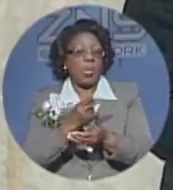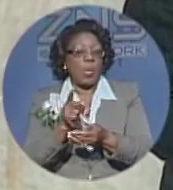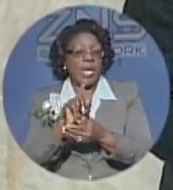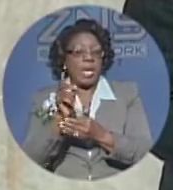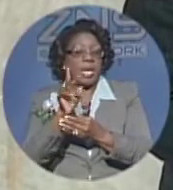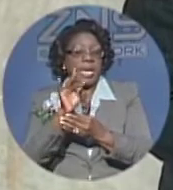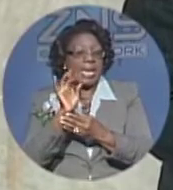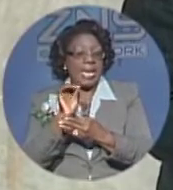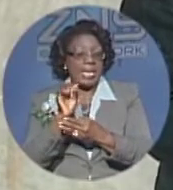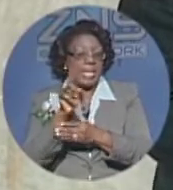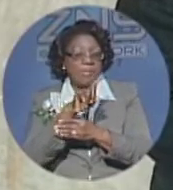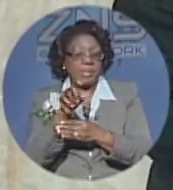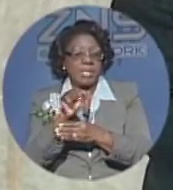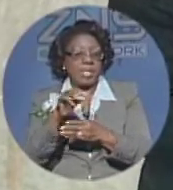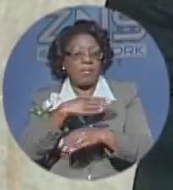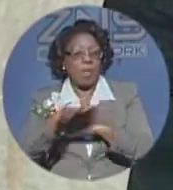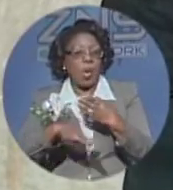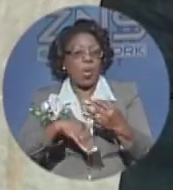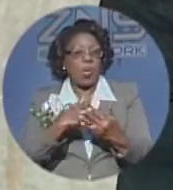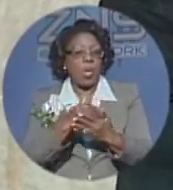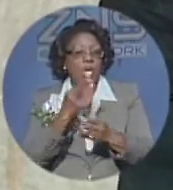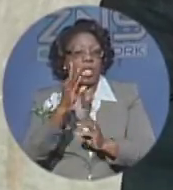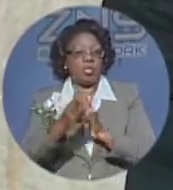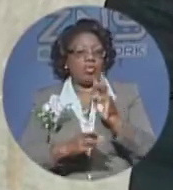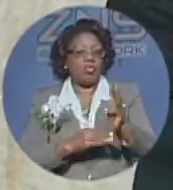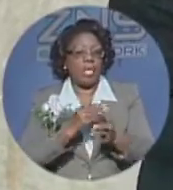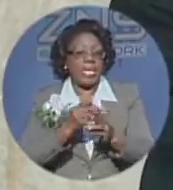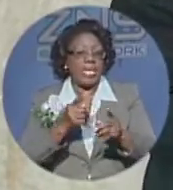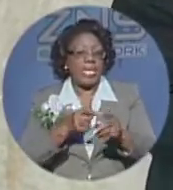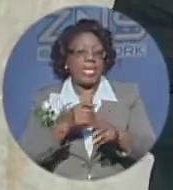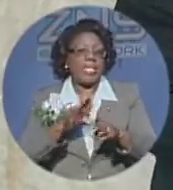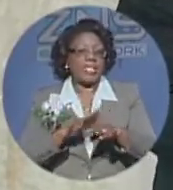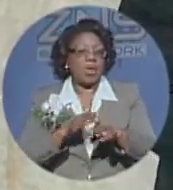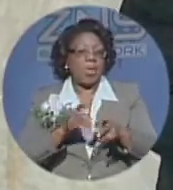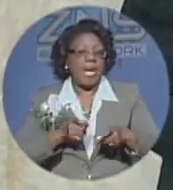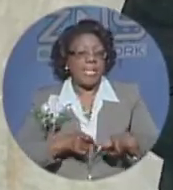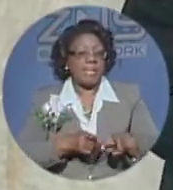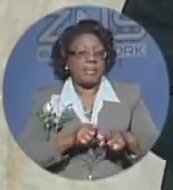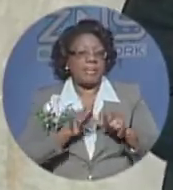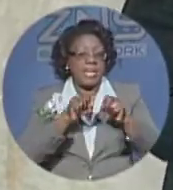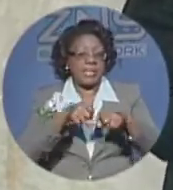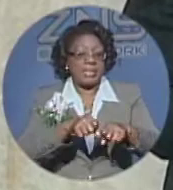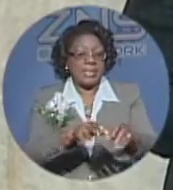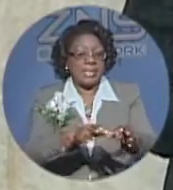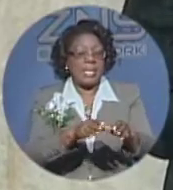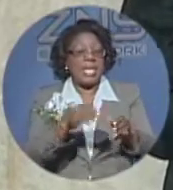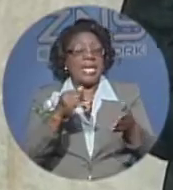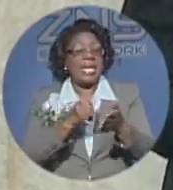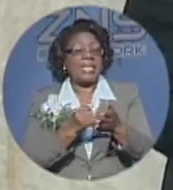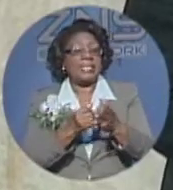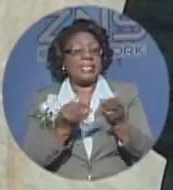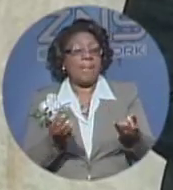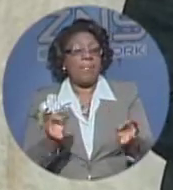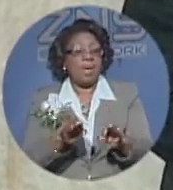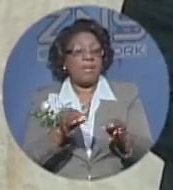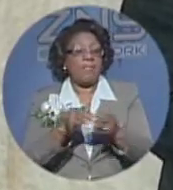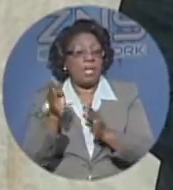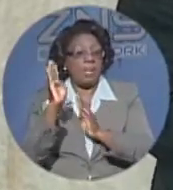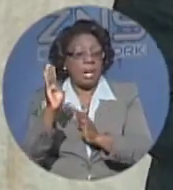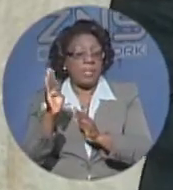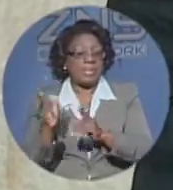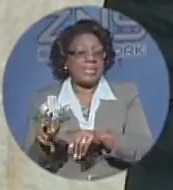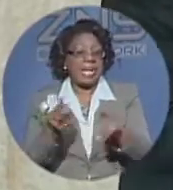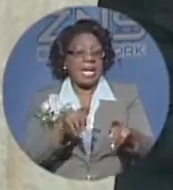80% of all world trade is carried by sea. And this is particularly important for the Bahamas, as our economy is